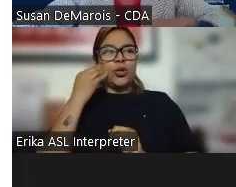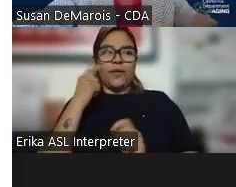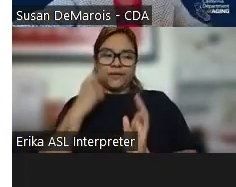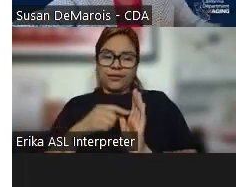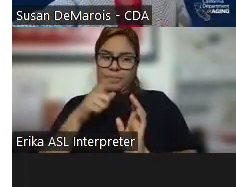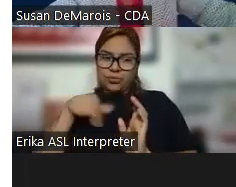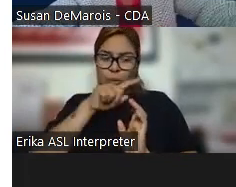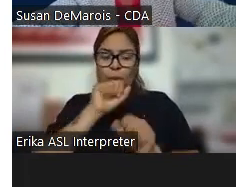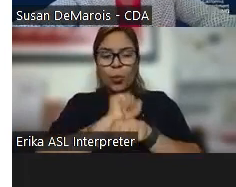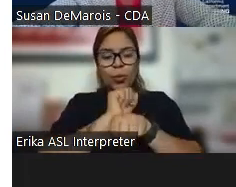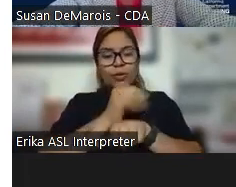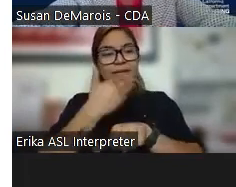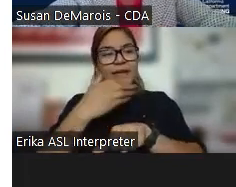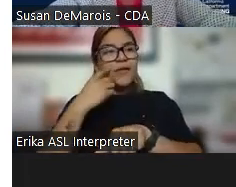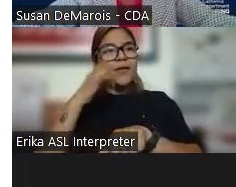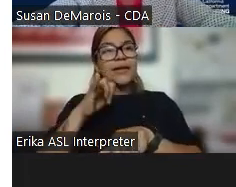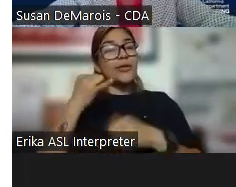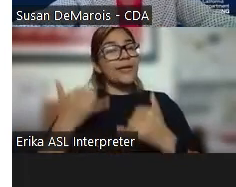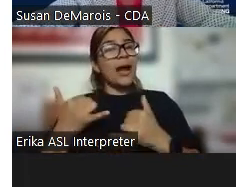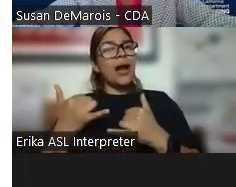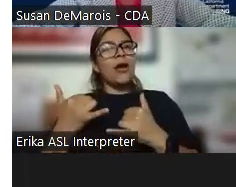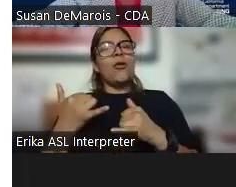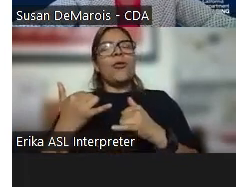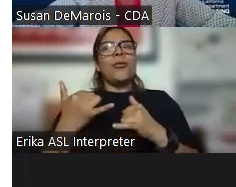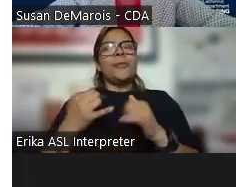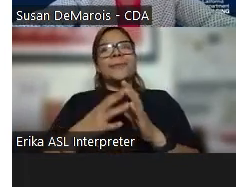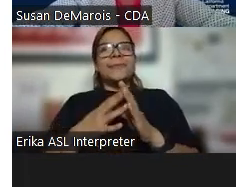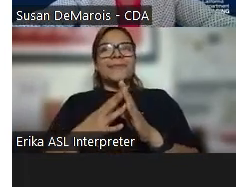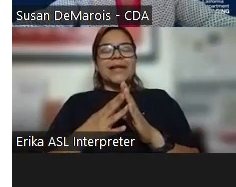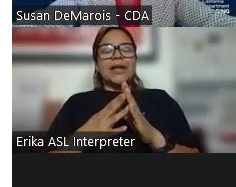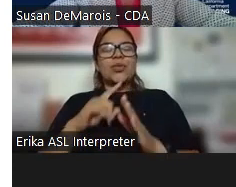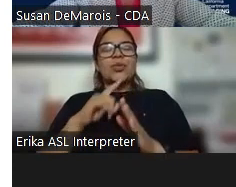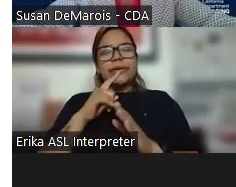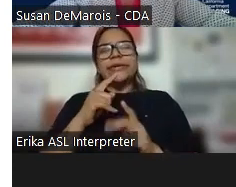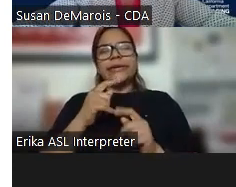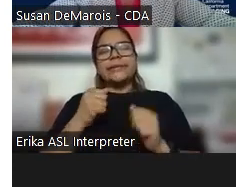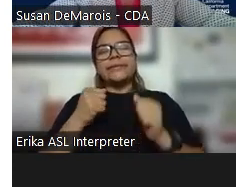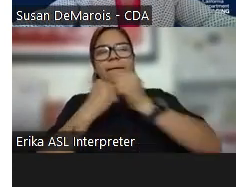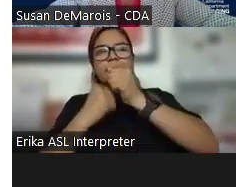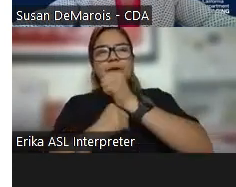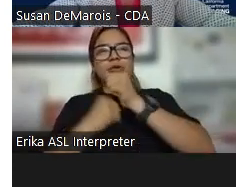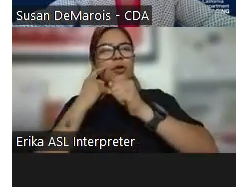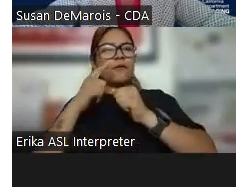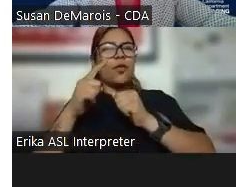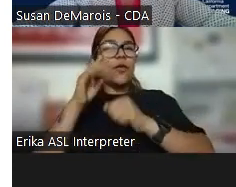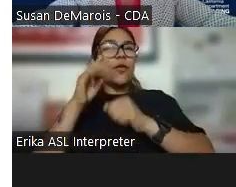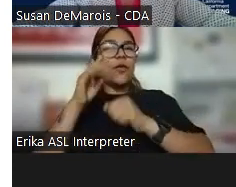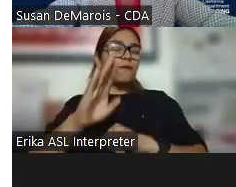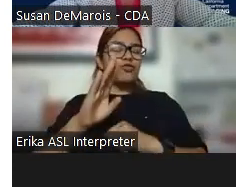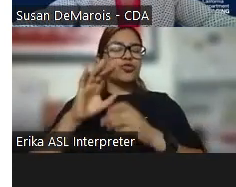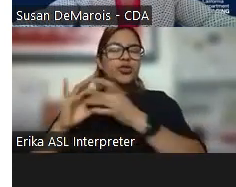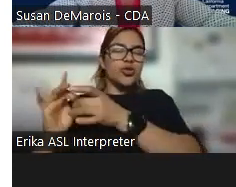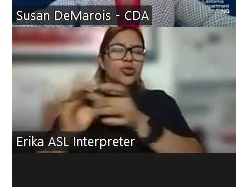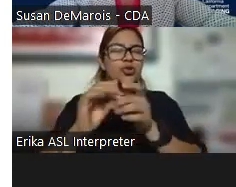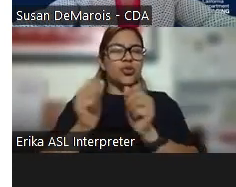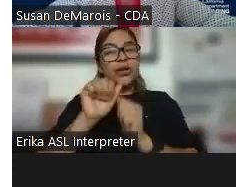this committee, just coming together in the same room really lays the foundation for future collaboration and better